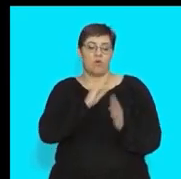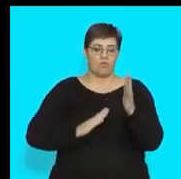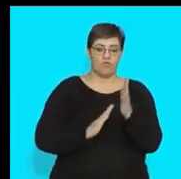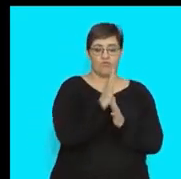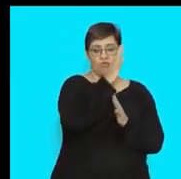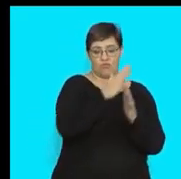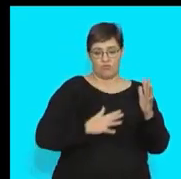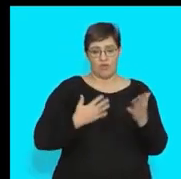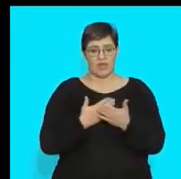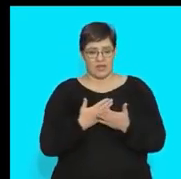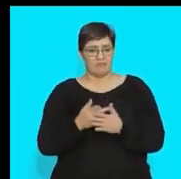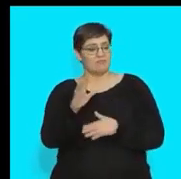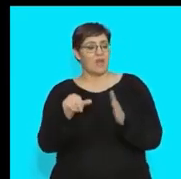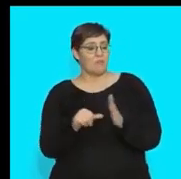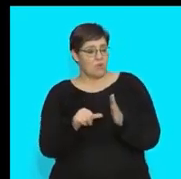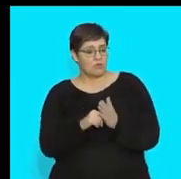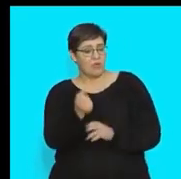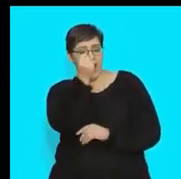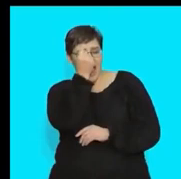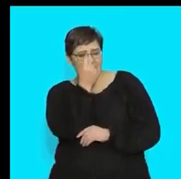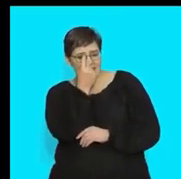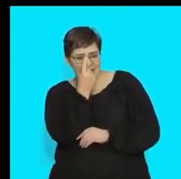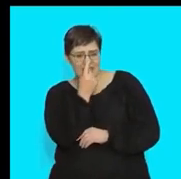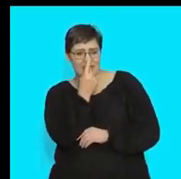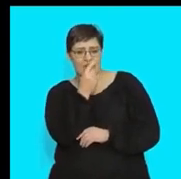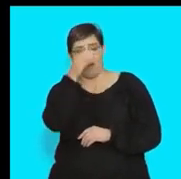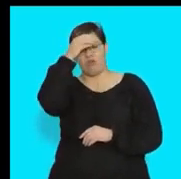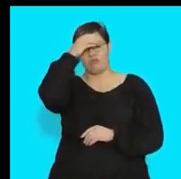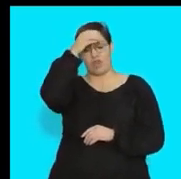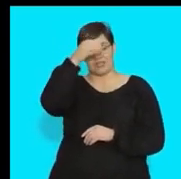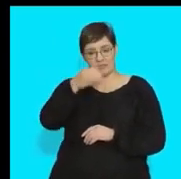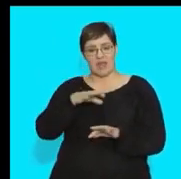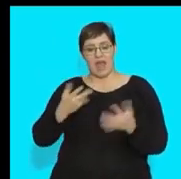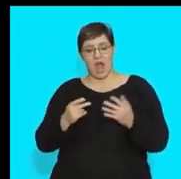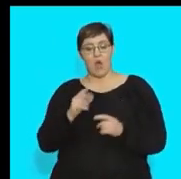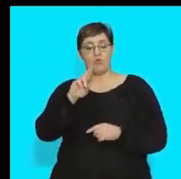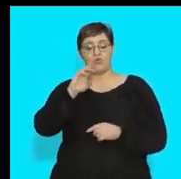for water to move through. Right, so very important that we understand, all right, the